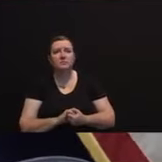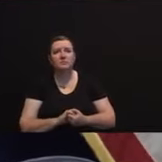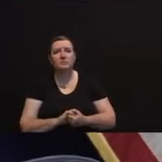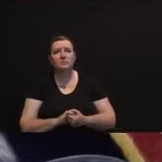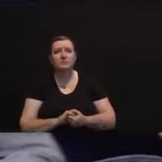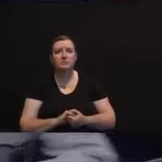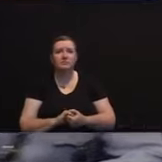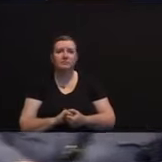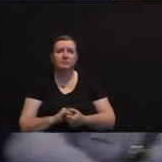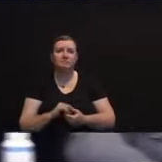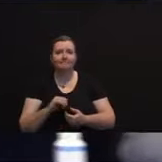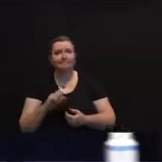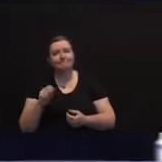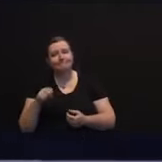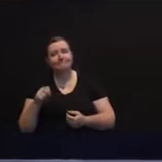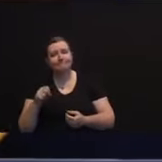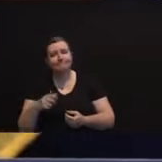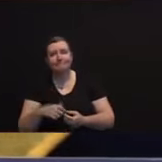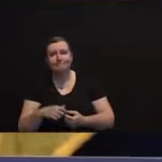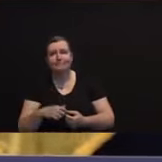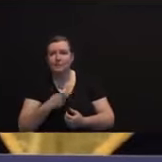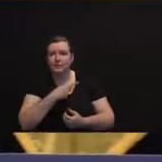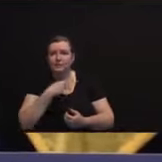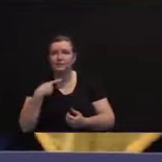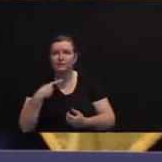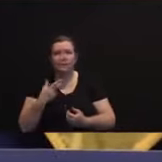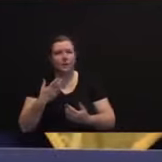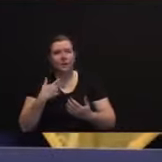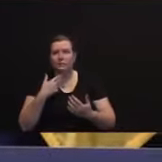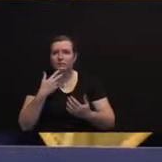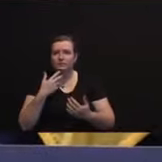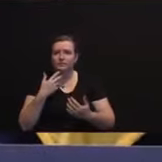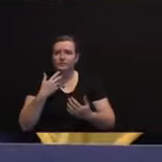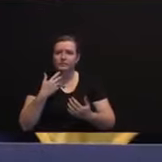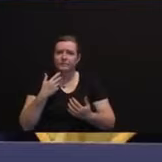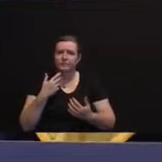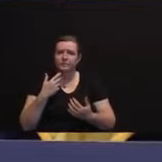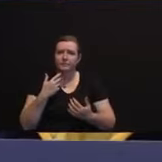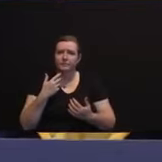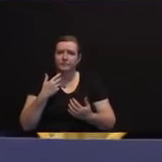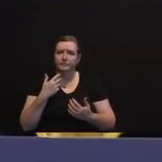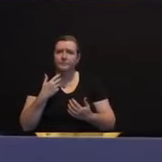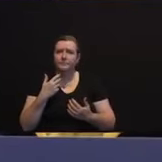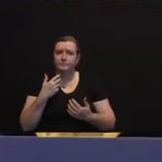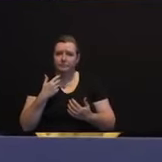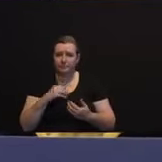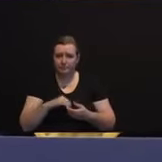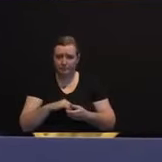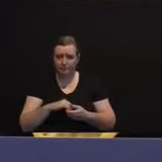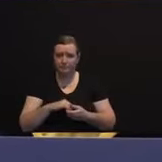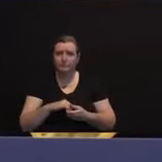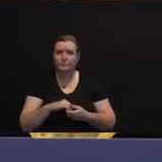thank my lucky stars. I pray each night that we have among, if not the strongest gun safety laws in America, and that's